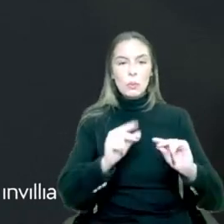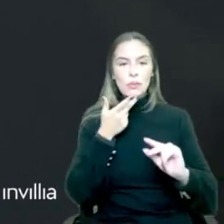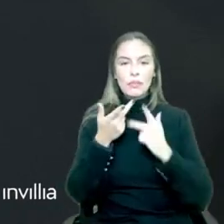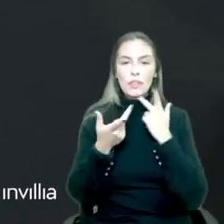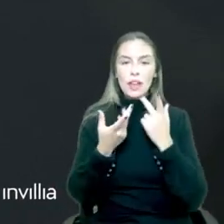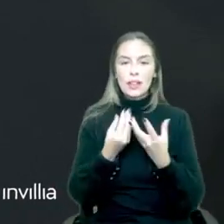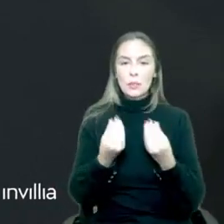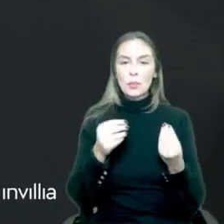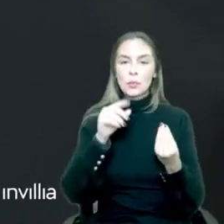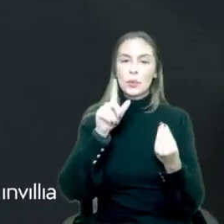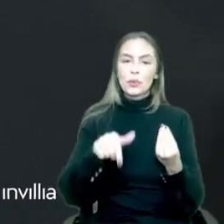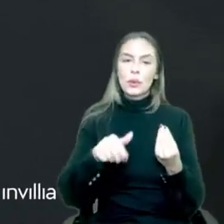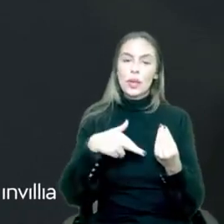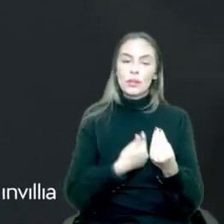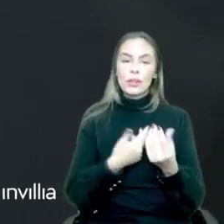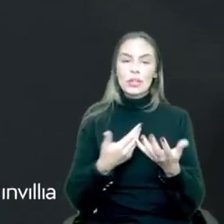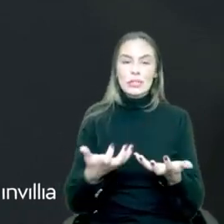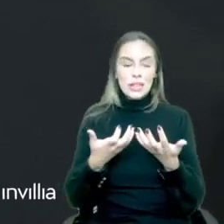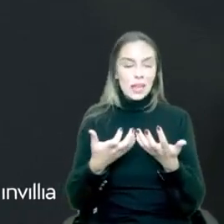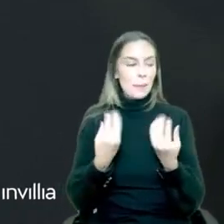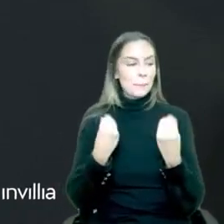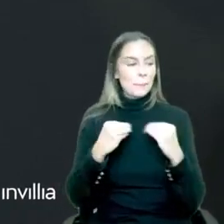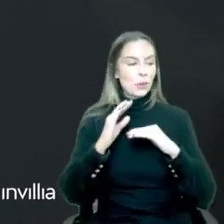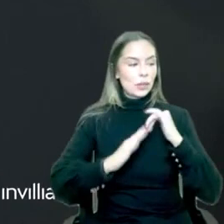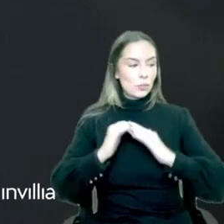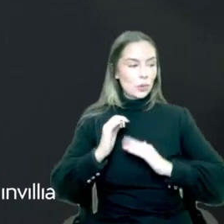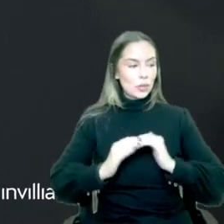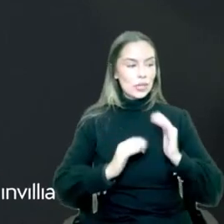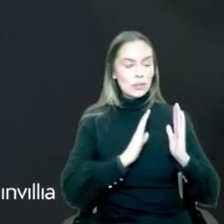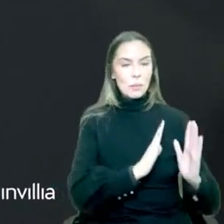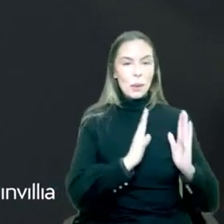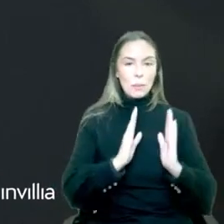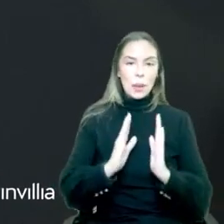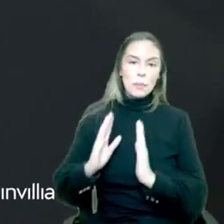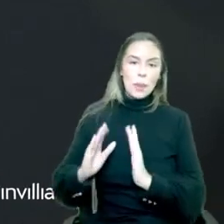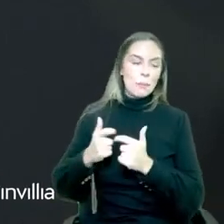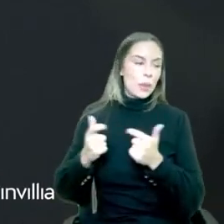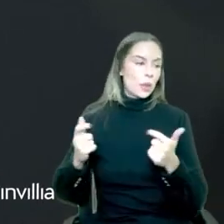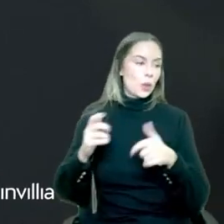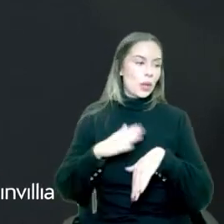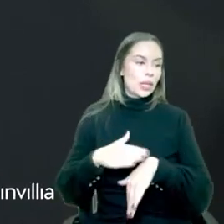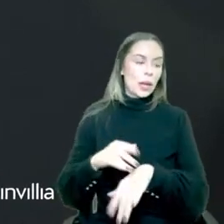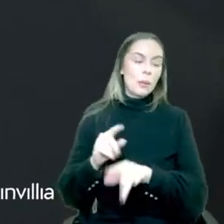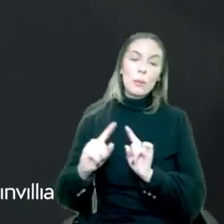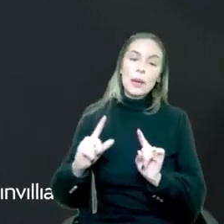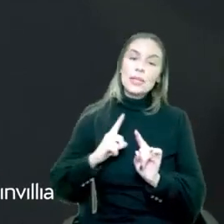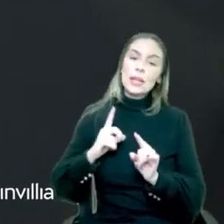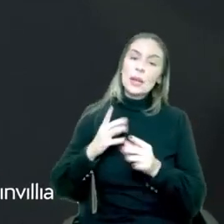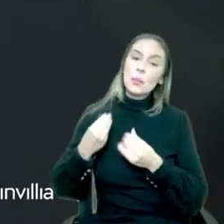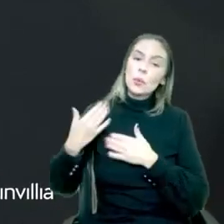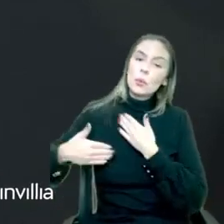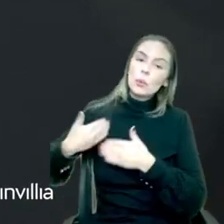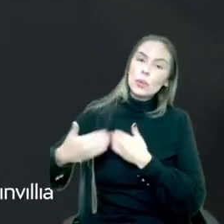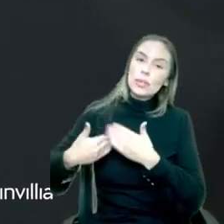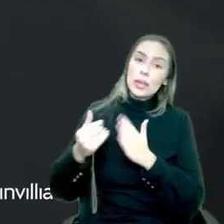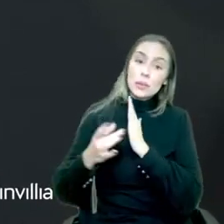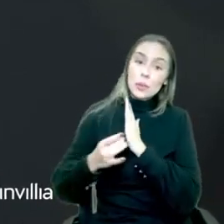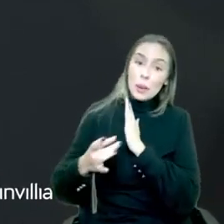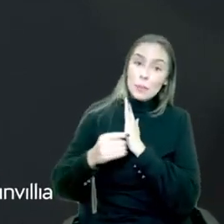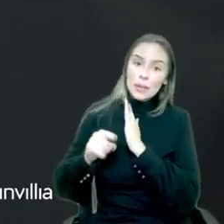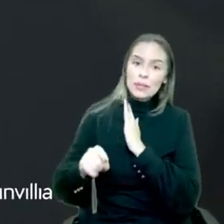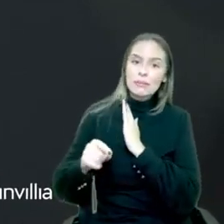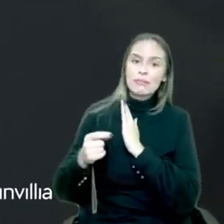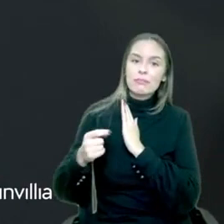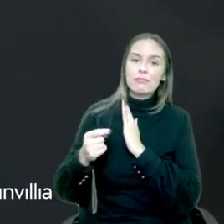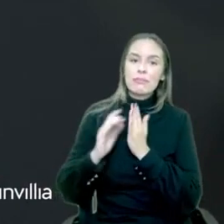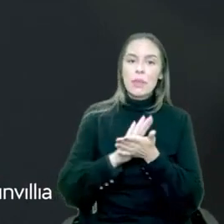want to put process in place most of the times, but there is a lot of process that sometimes kills creativity. So how can we make